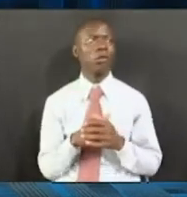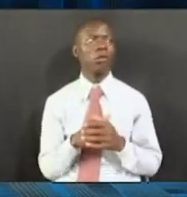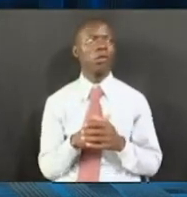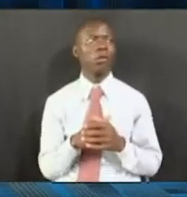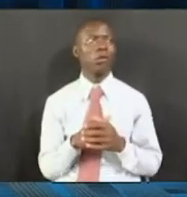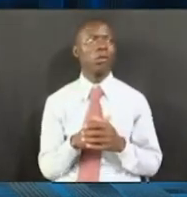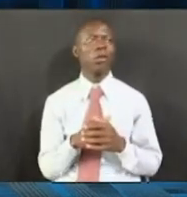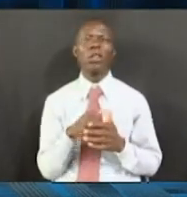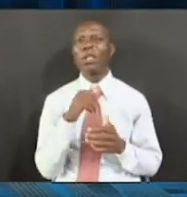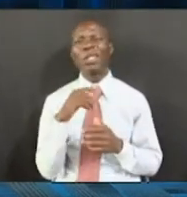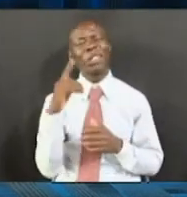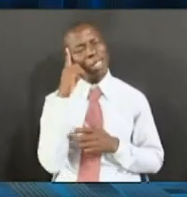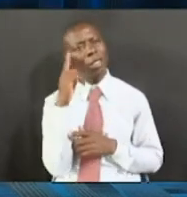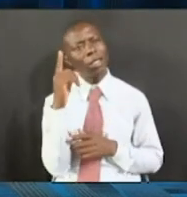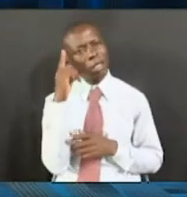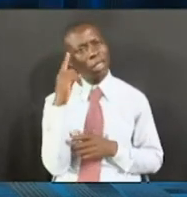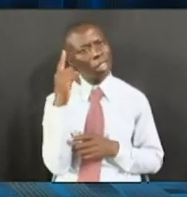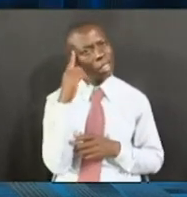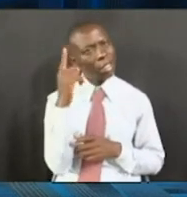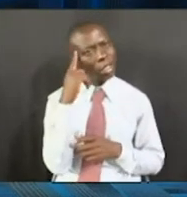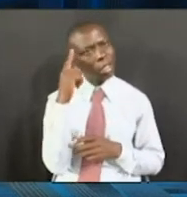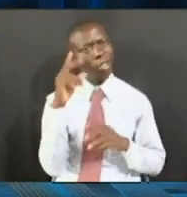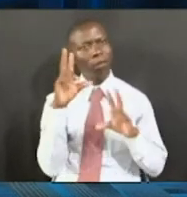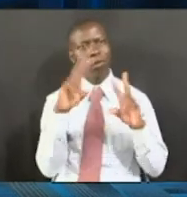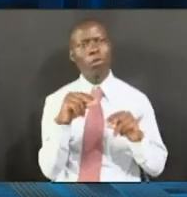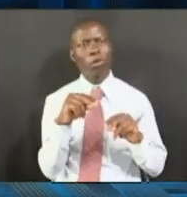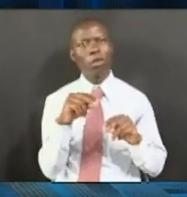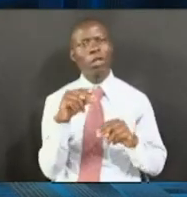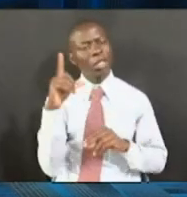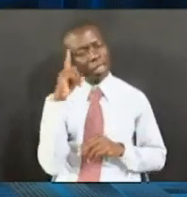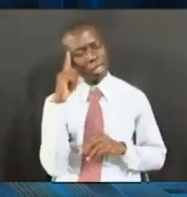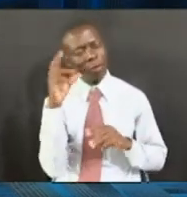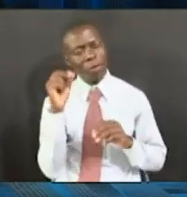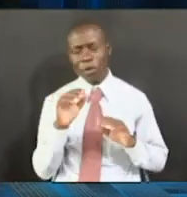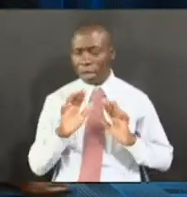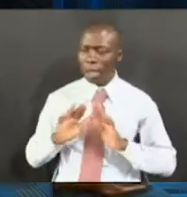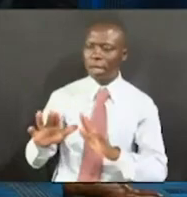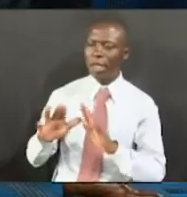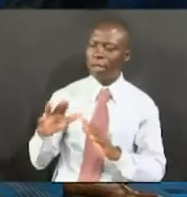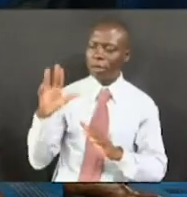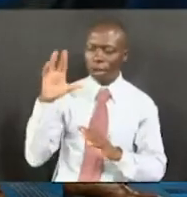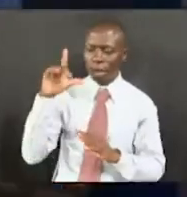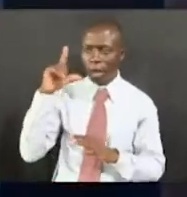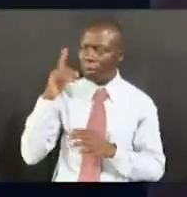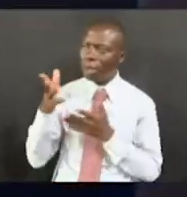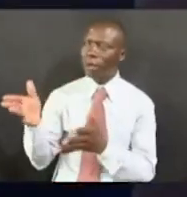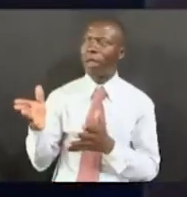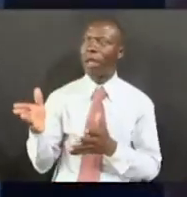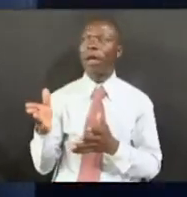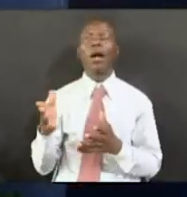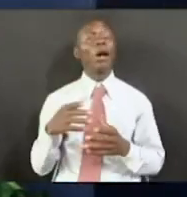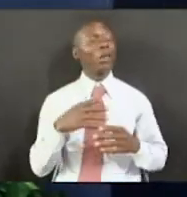Don't sleep till it is very late. No. Leave your bed and go, and you'll find a job.